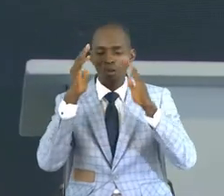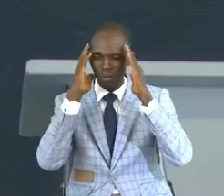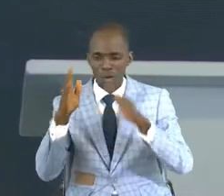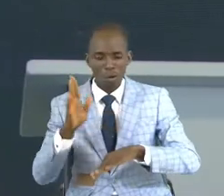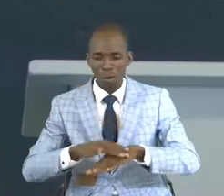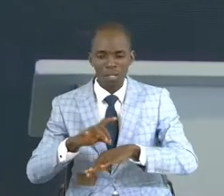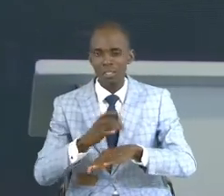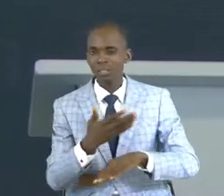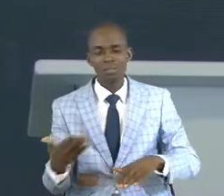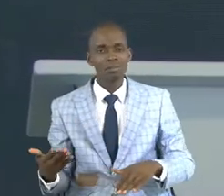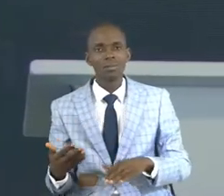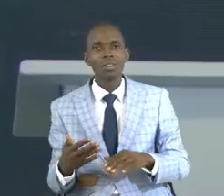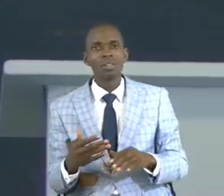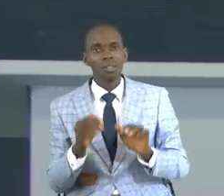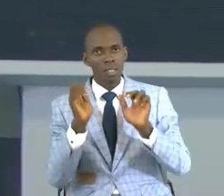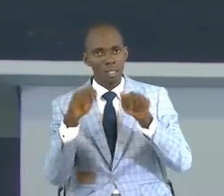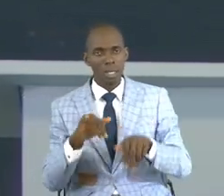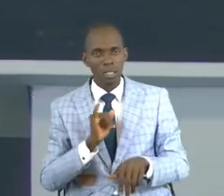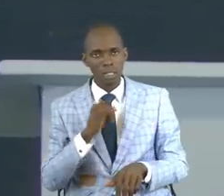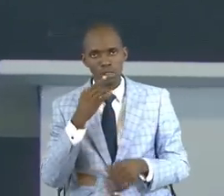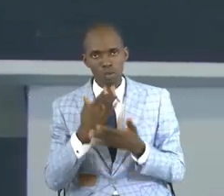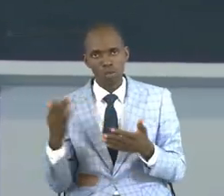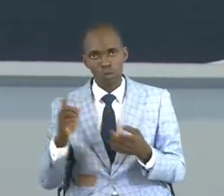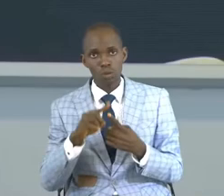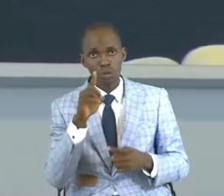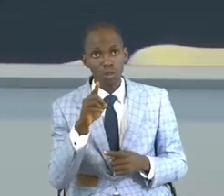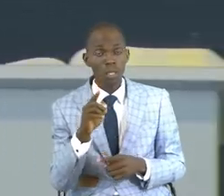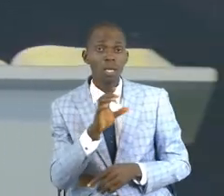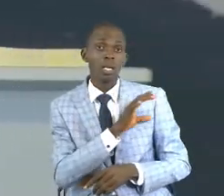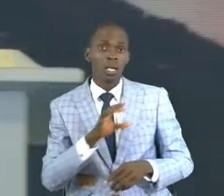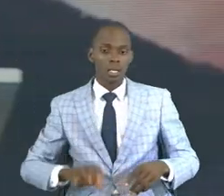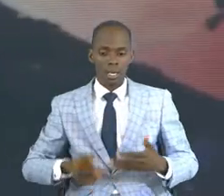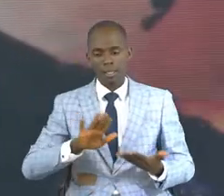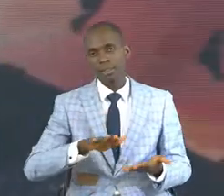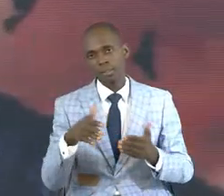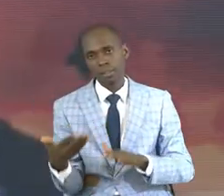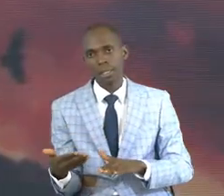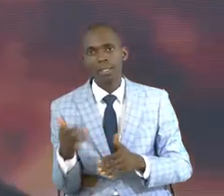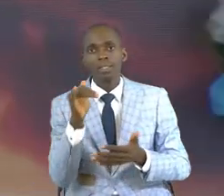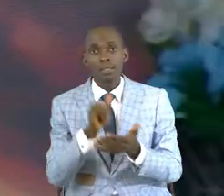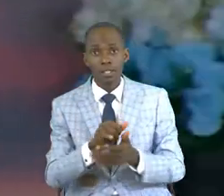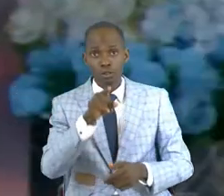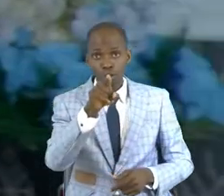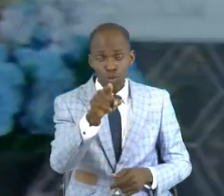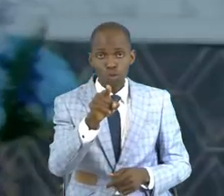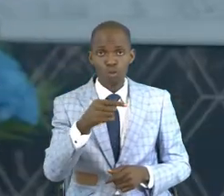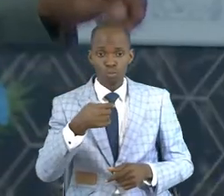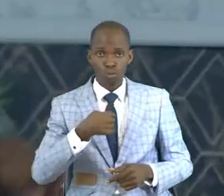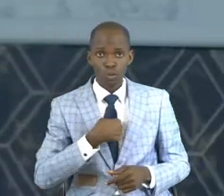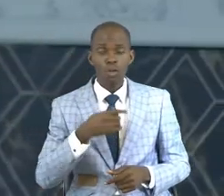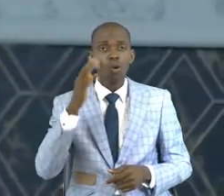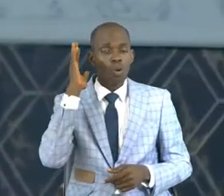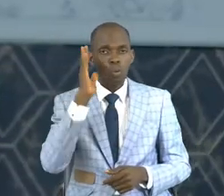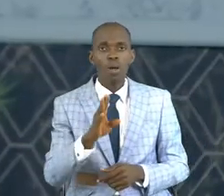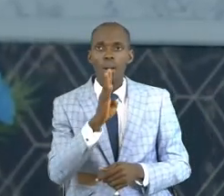peculiar. Can I tell you something? Christ died that you will look peculiar to